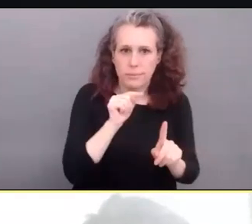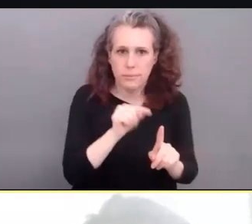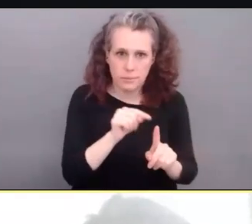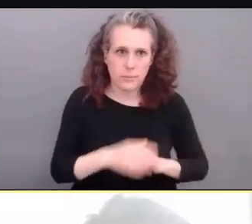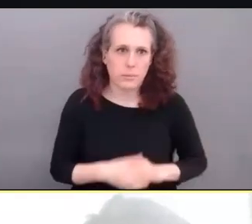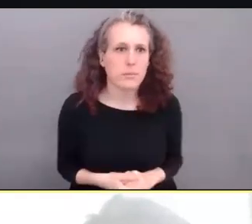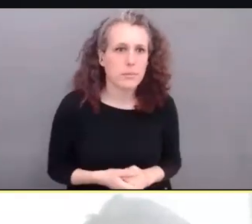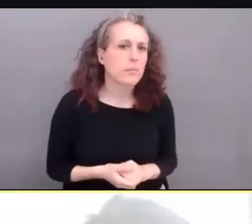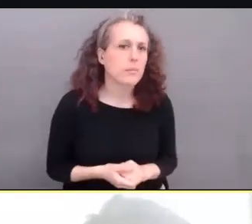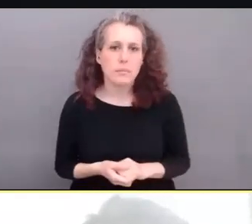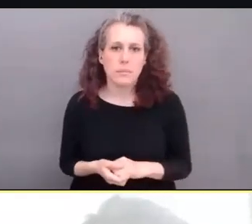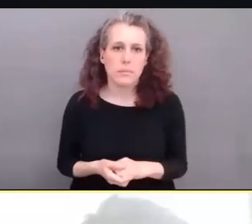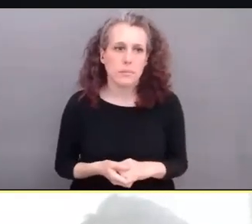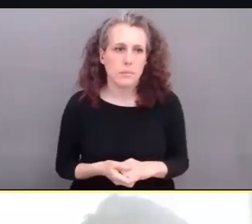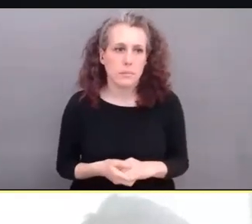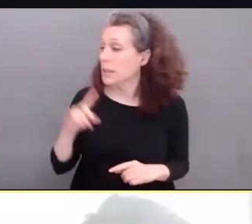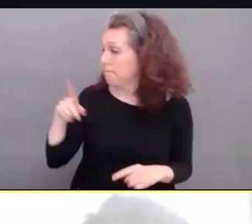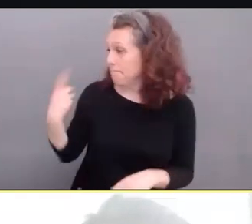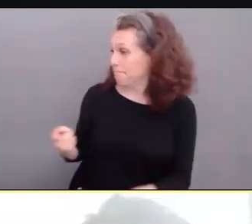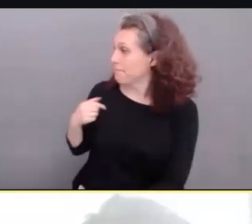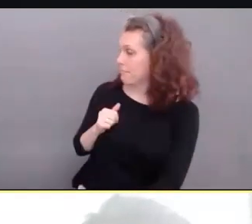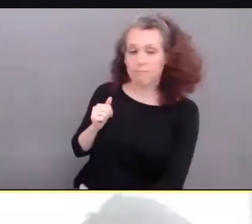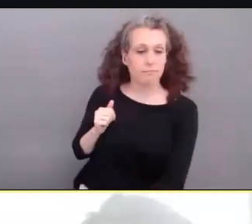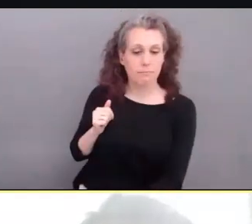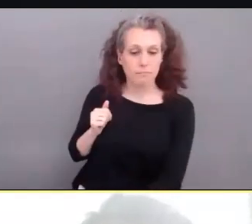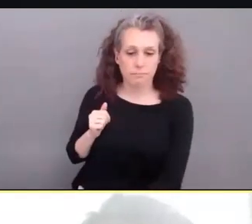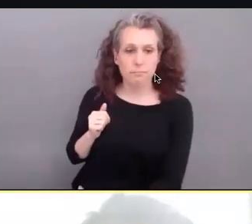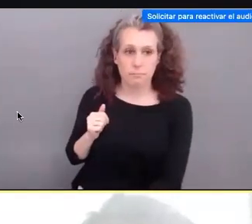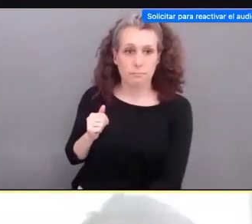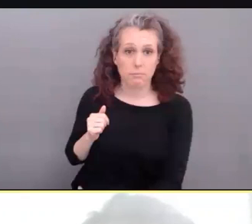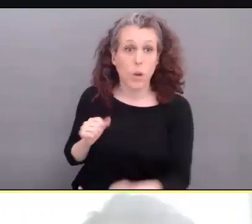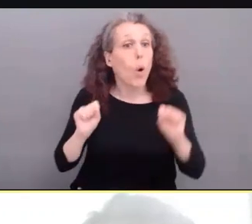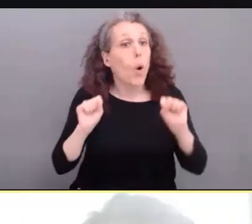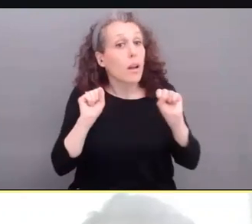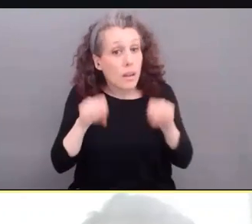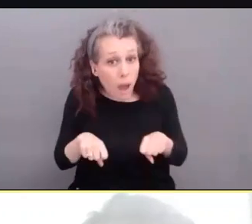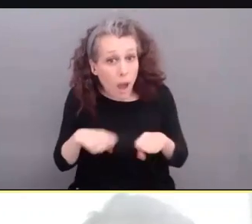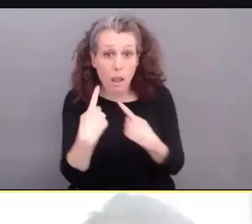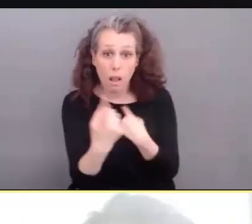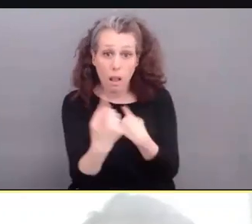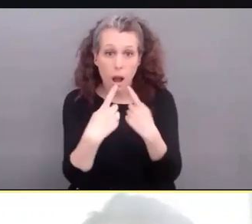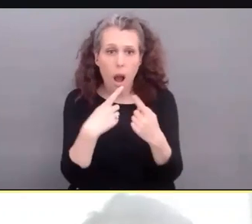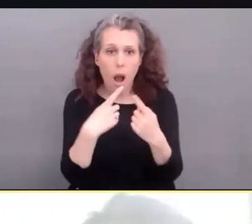go one slide further, we can talk about the benefits of,